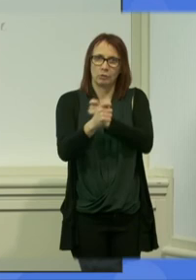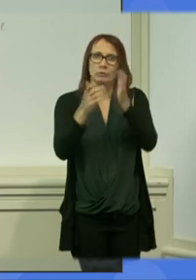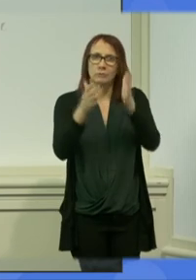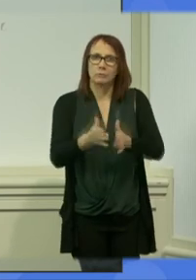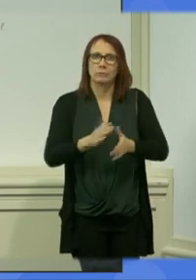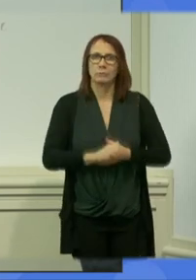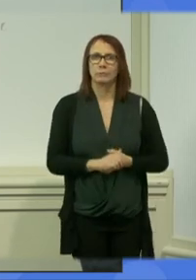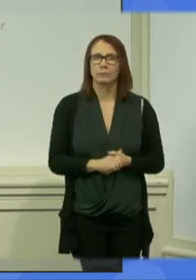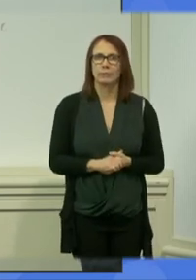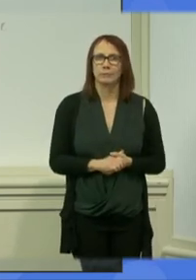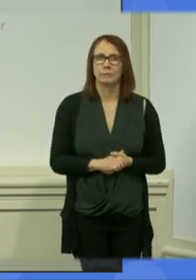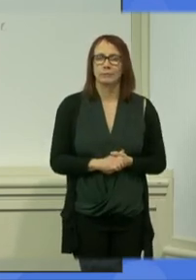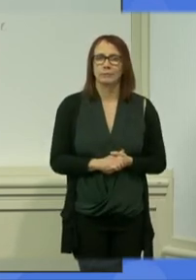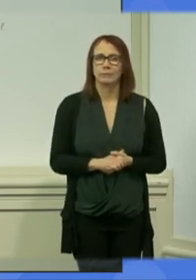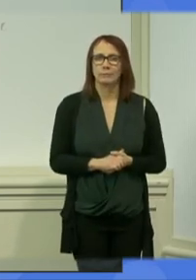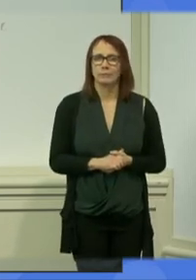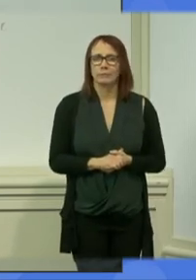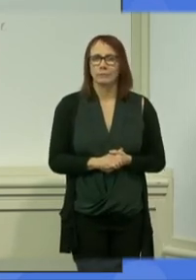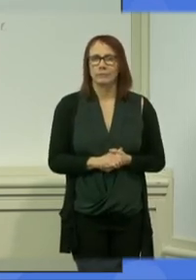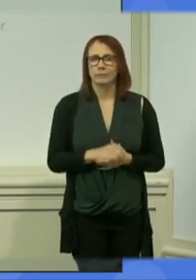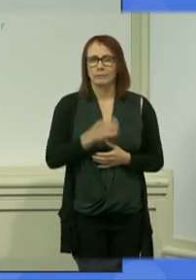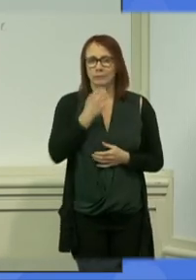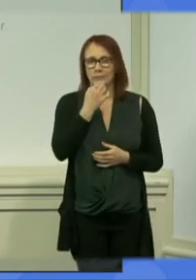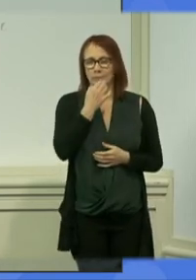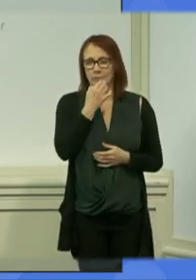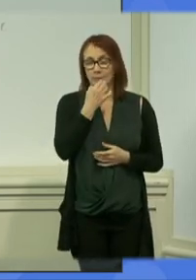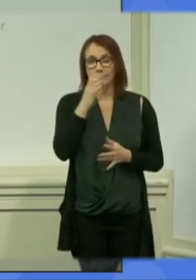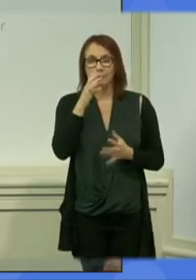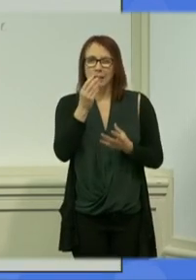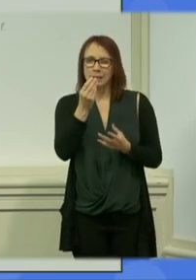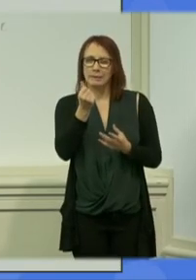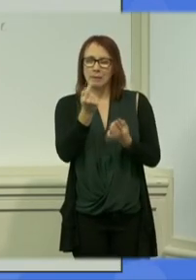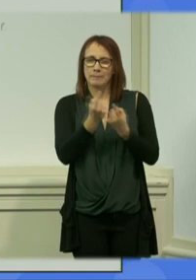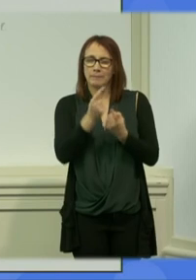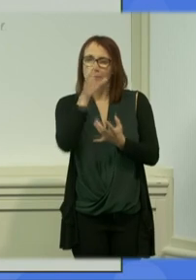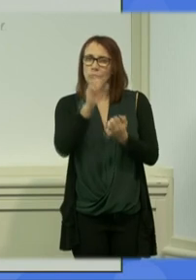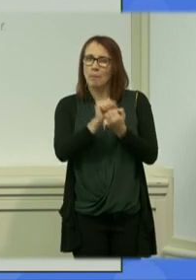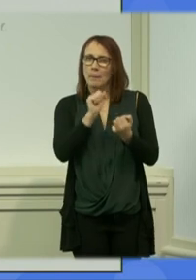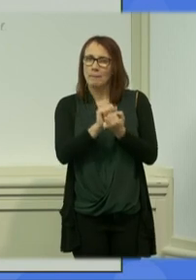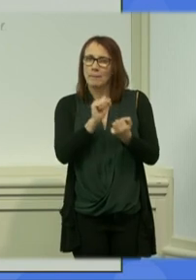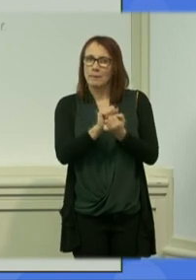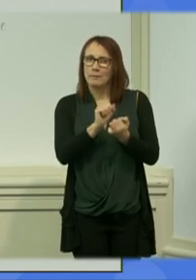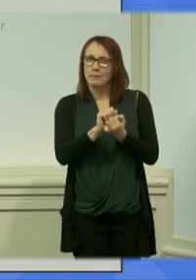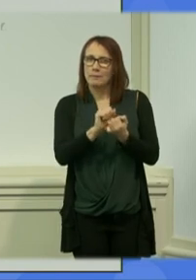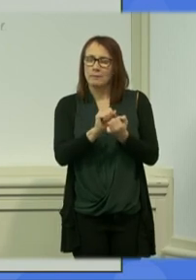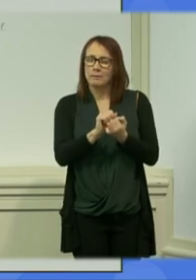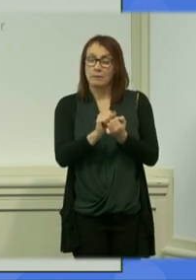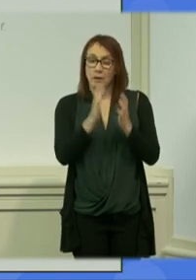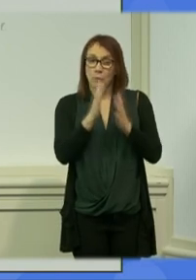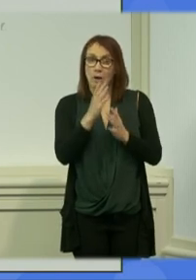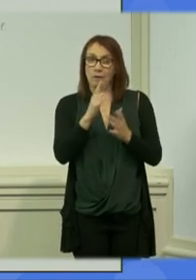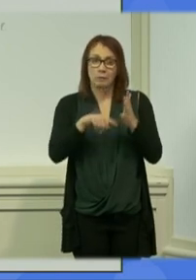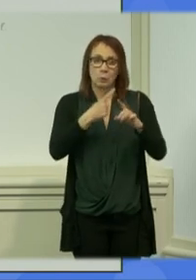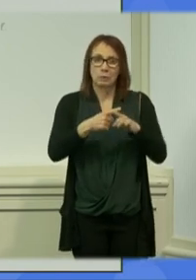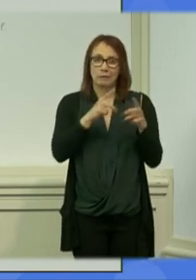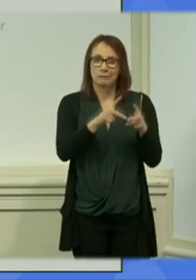well. Just some final points here, just to kind of bear in mind. There's also the opportunity to use the tax system to promote